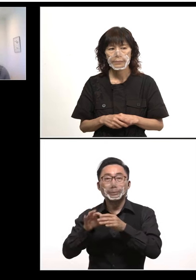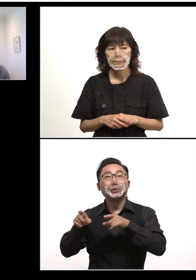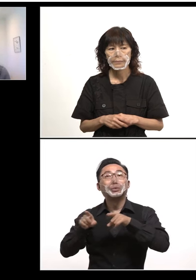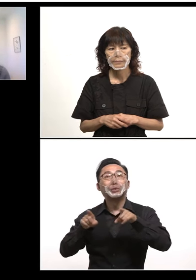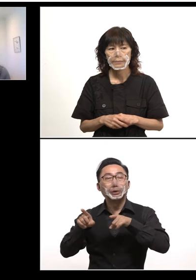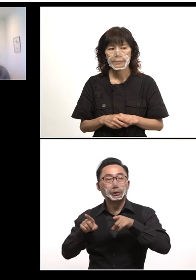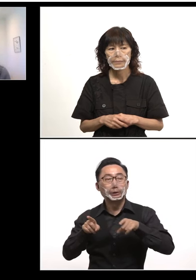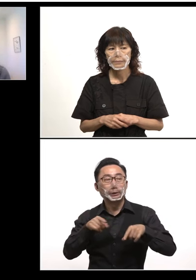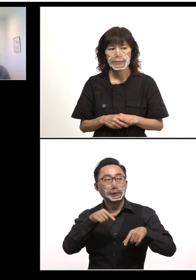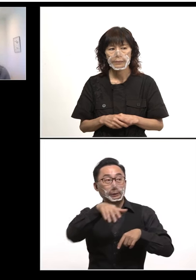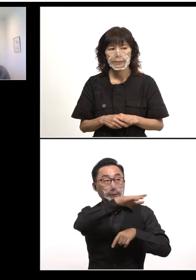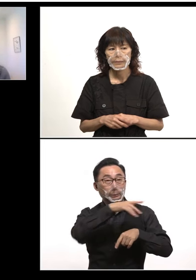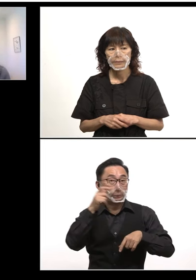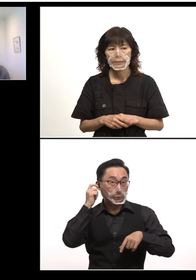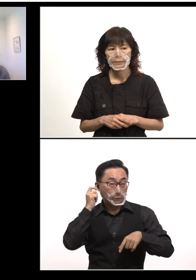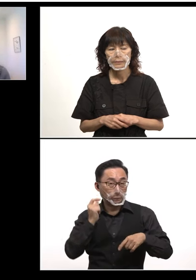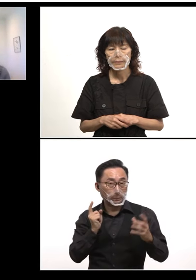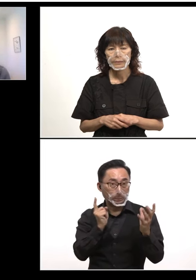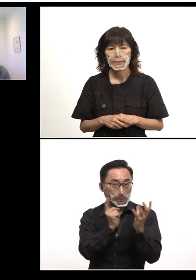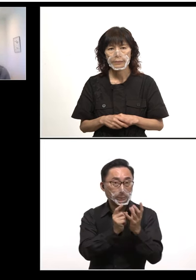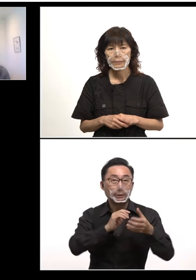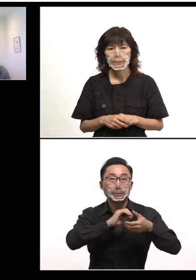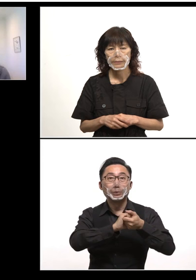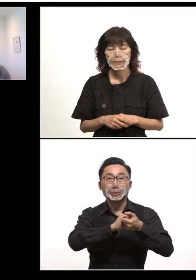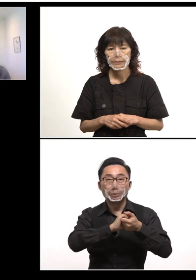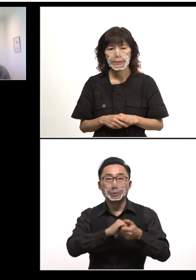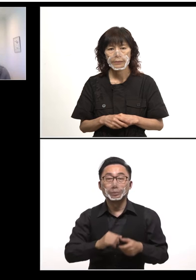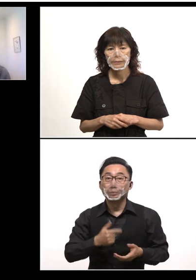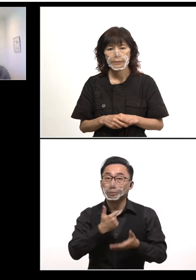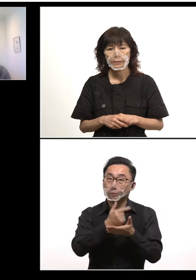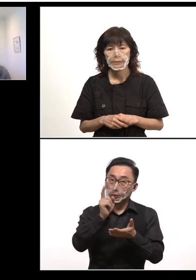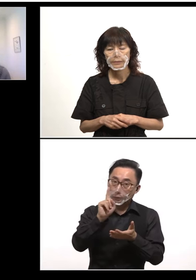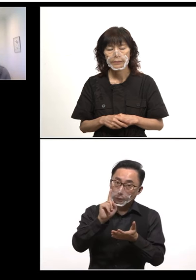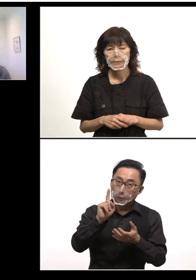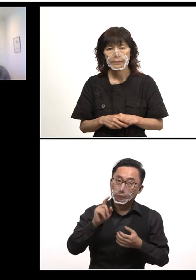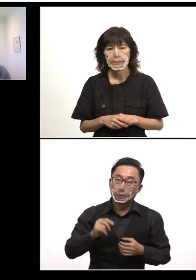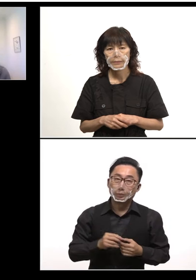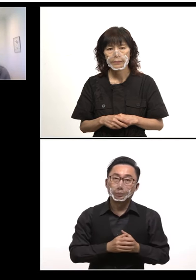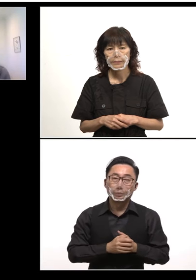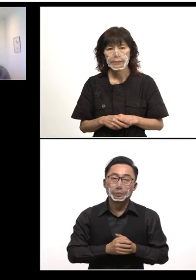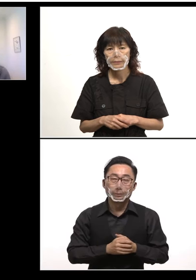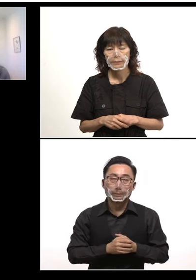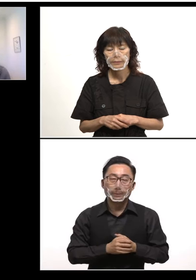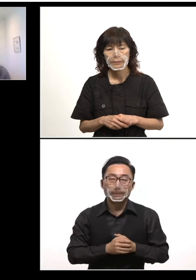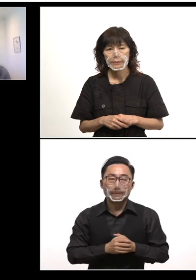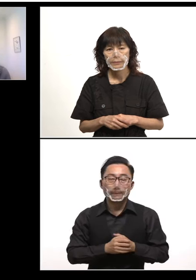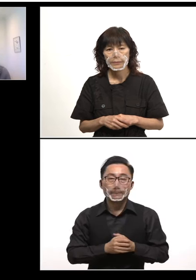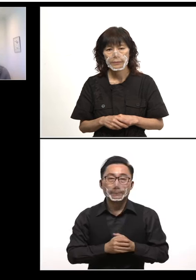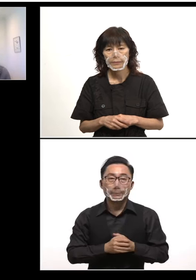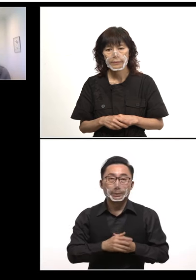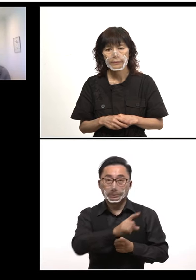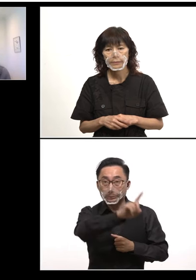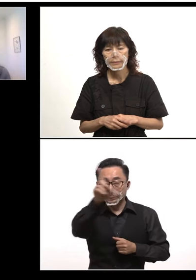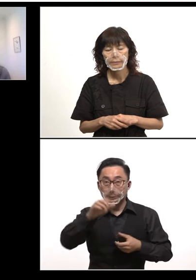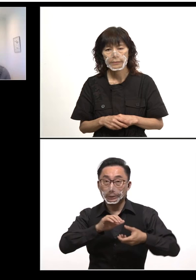It's so important to have the voices of the people that we're talking about central to this whole discussion, and